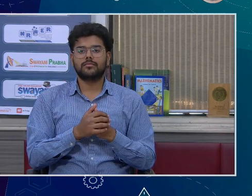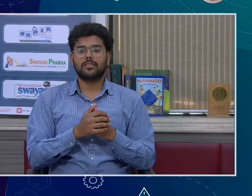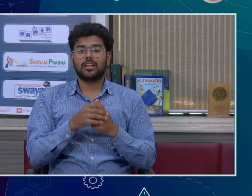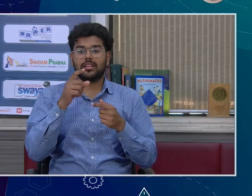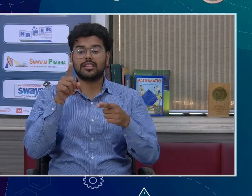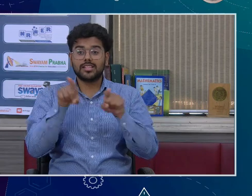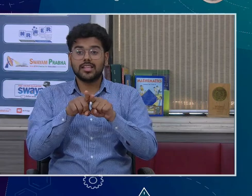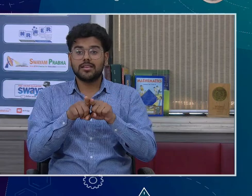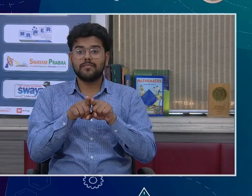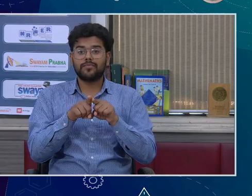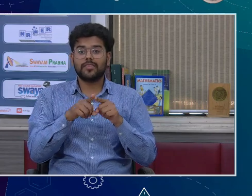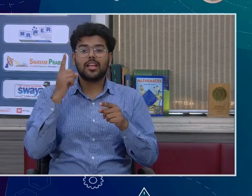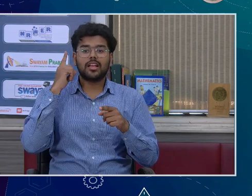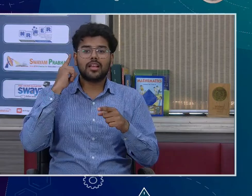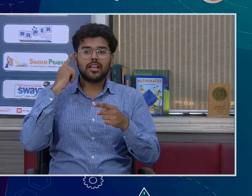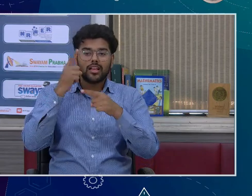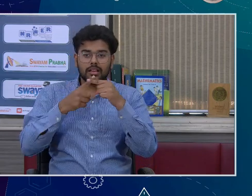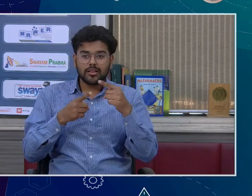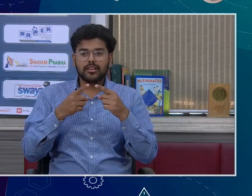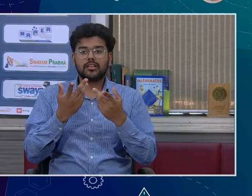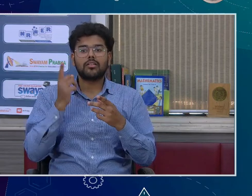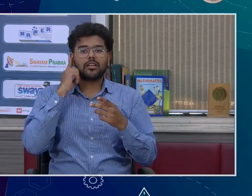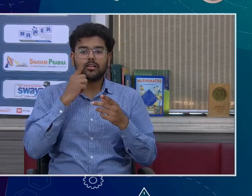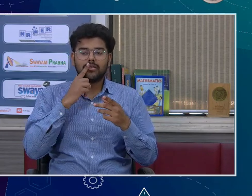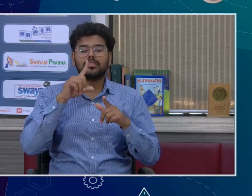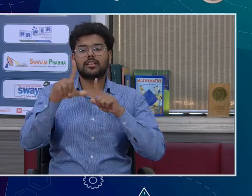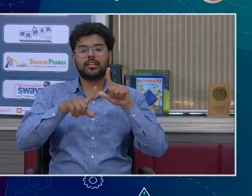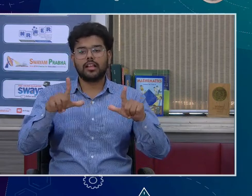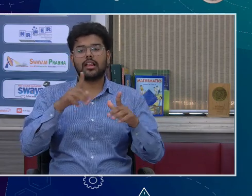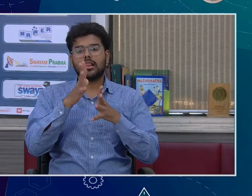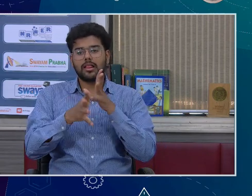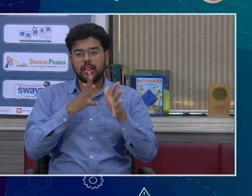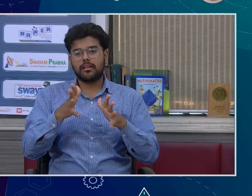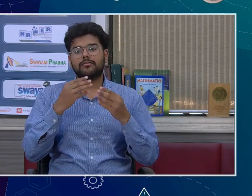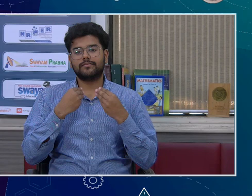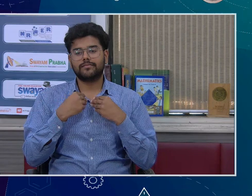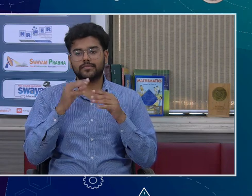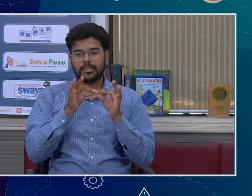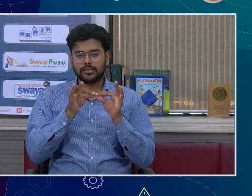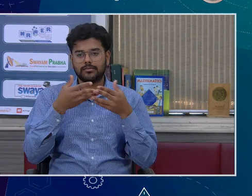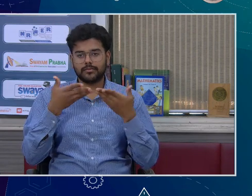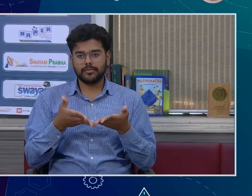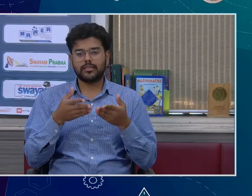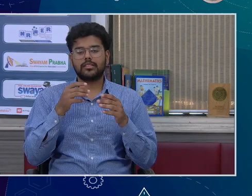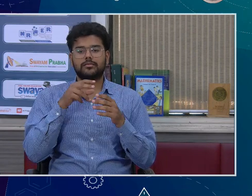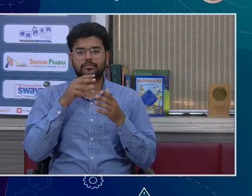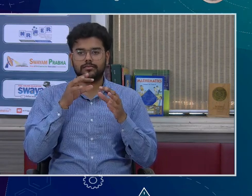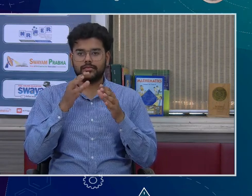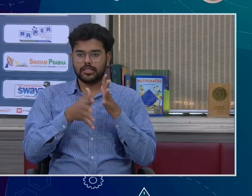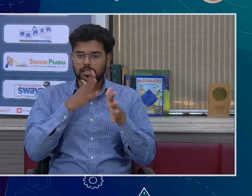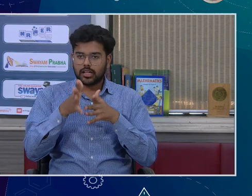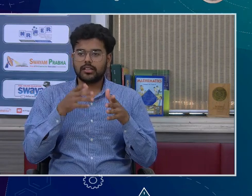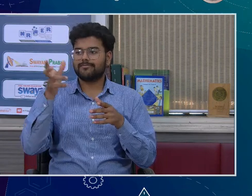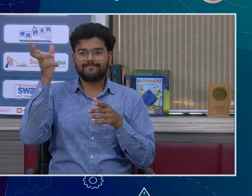the hearing impairment, we have our sign language interpreter who would be explaining whatever I read out, and so